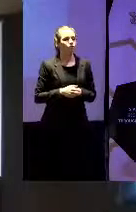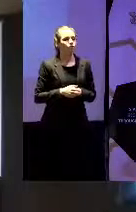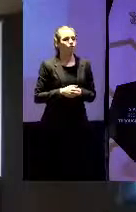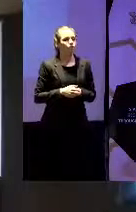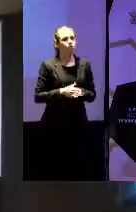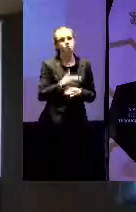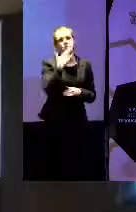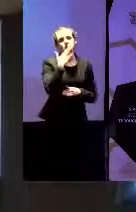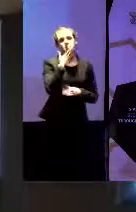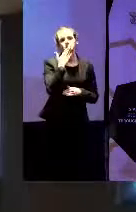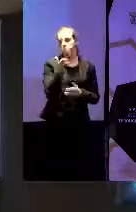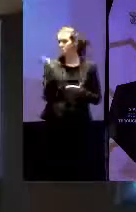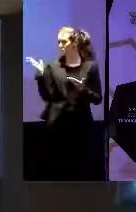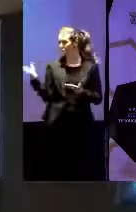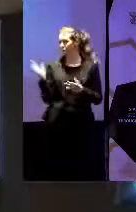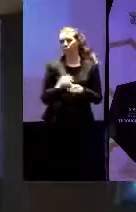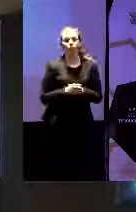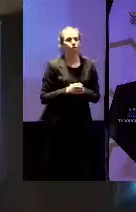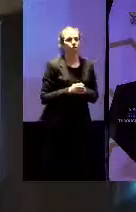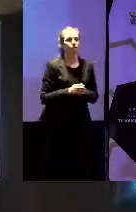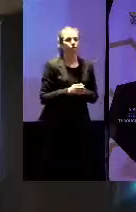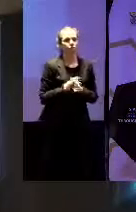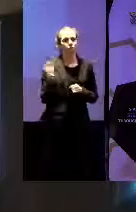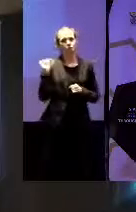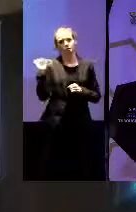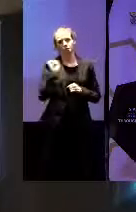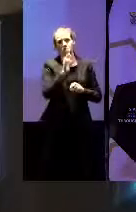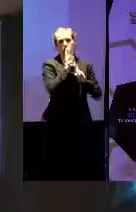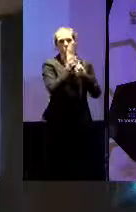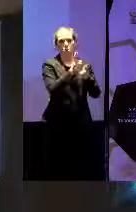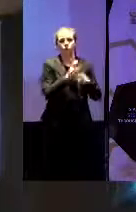Thank you, Mr. Mbavumengona, for the status report.